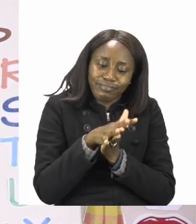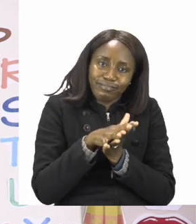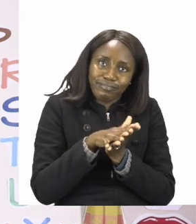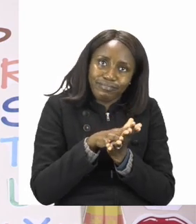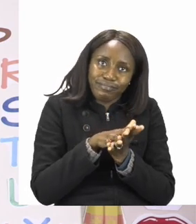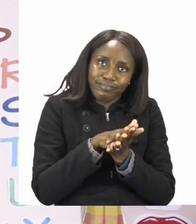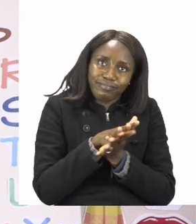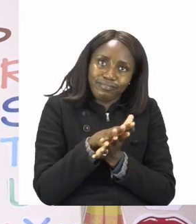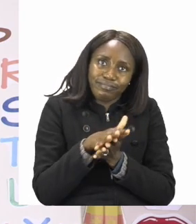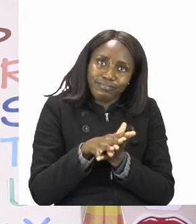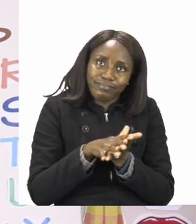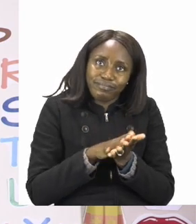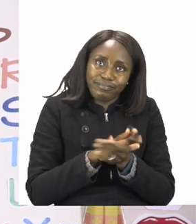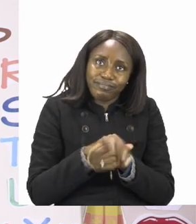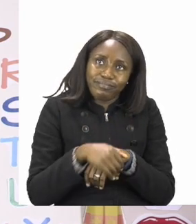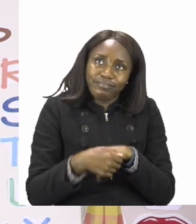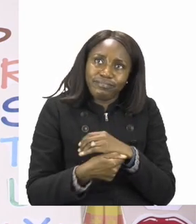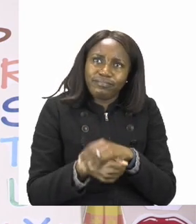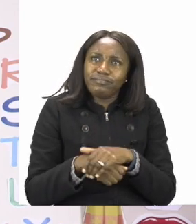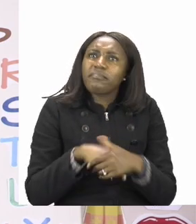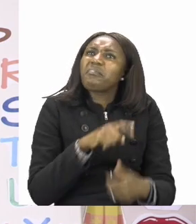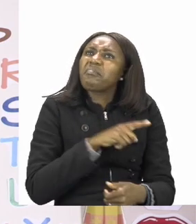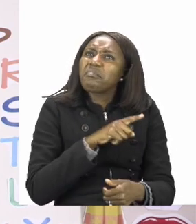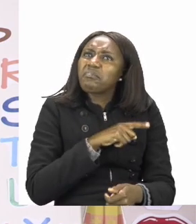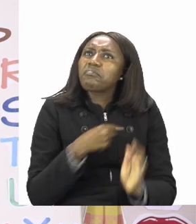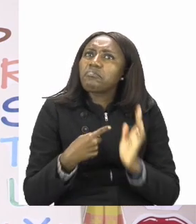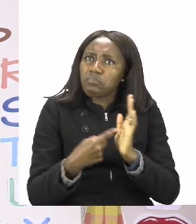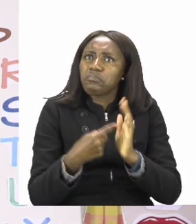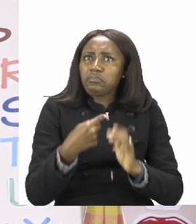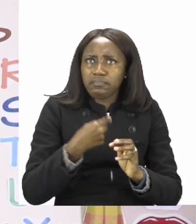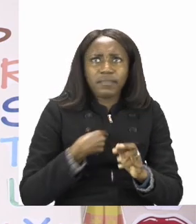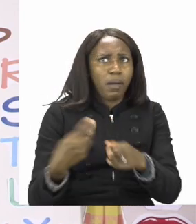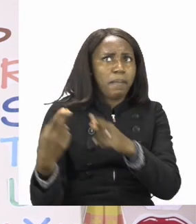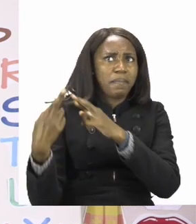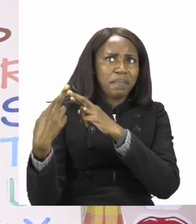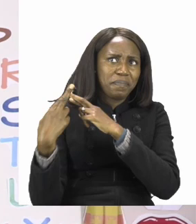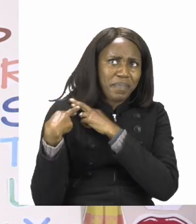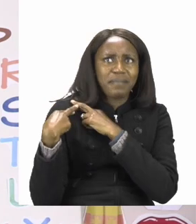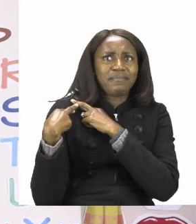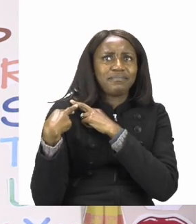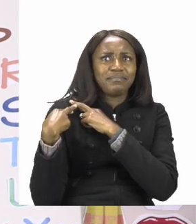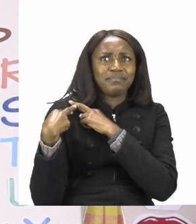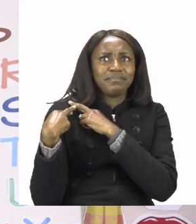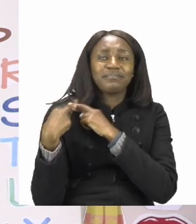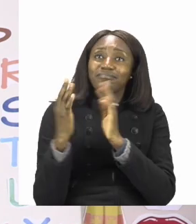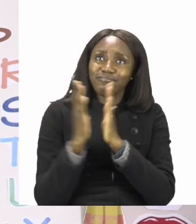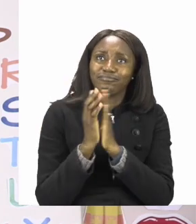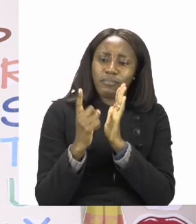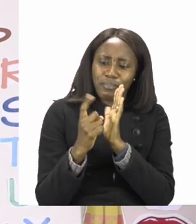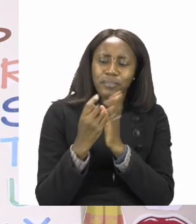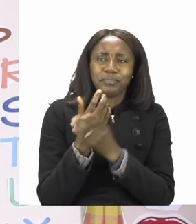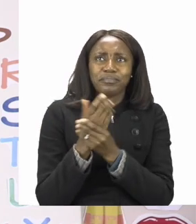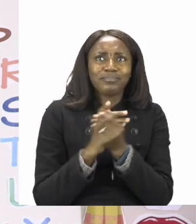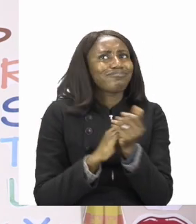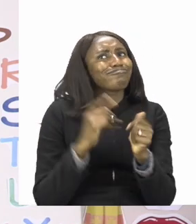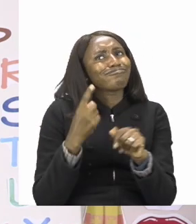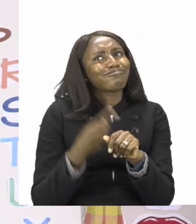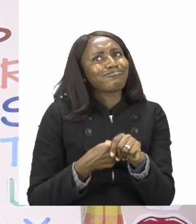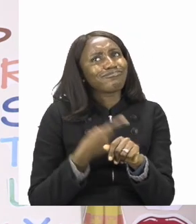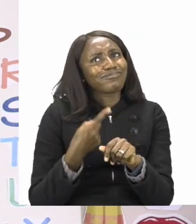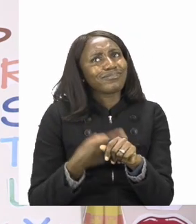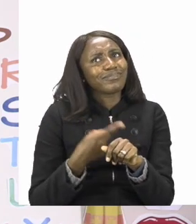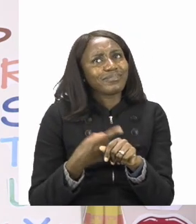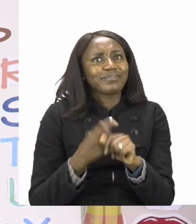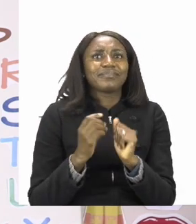when we sanitize, we're trying to show the world how responsible we are. So sanitize as regularly as